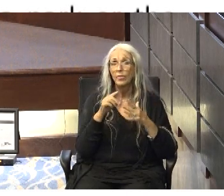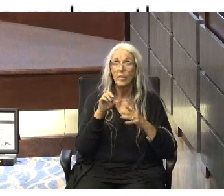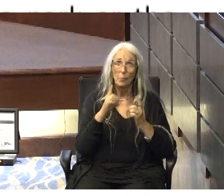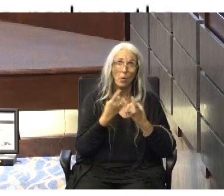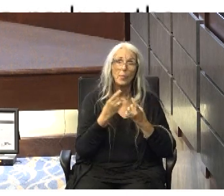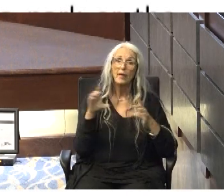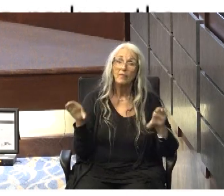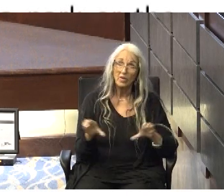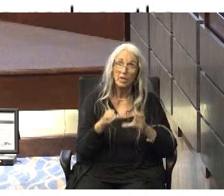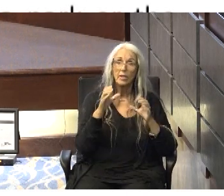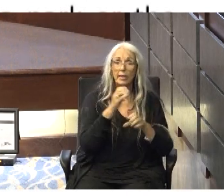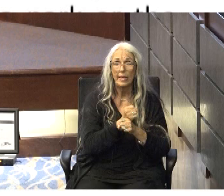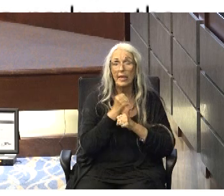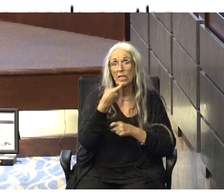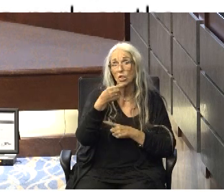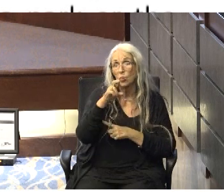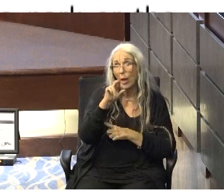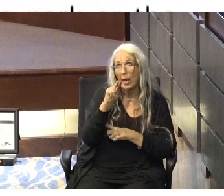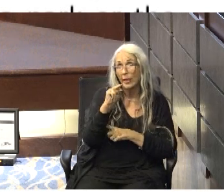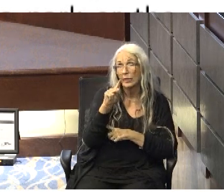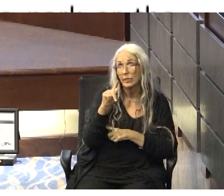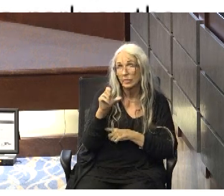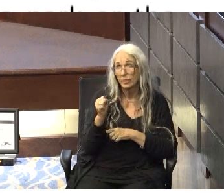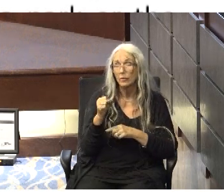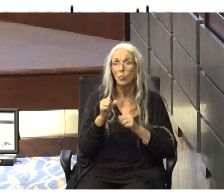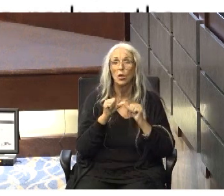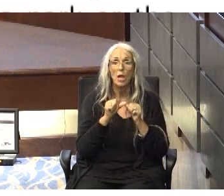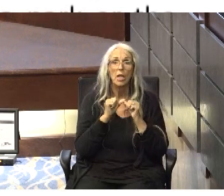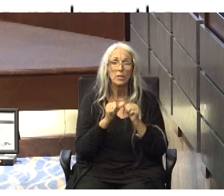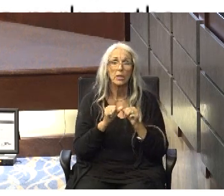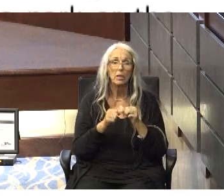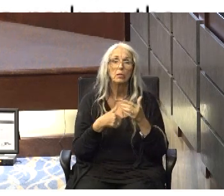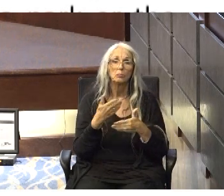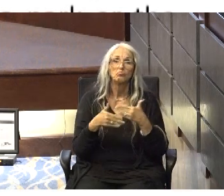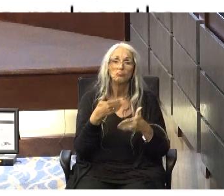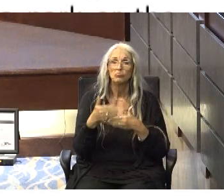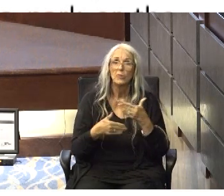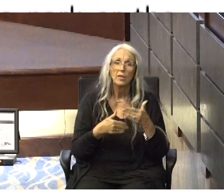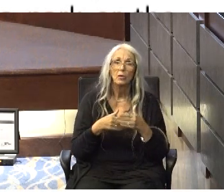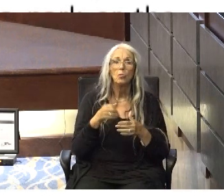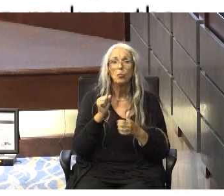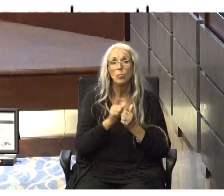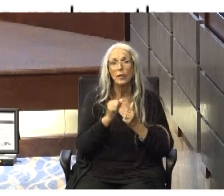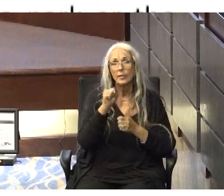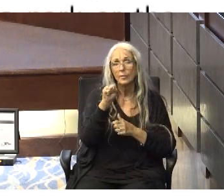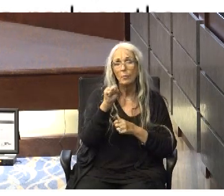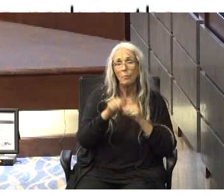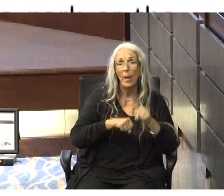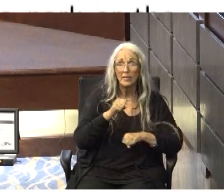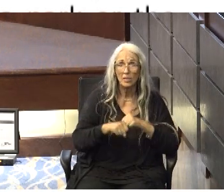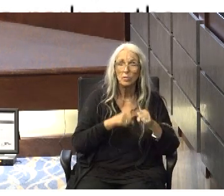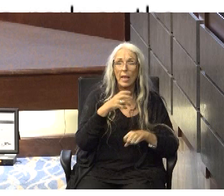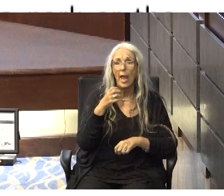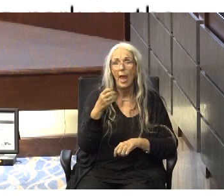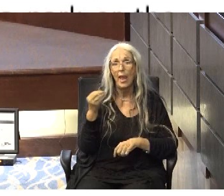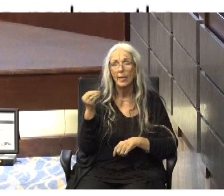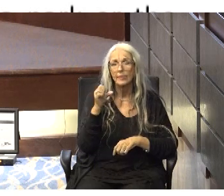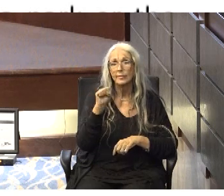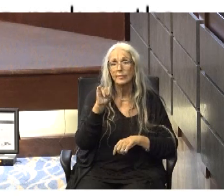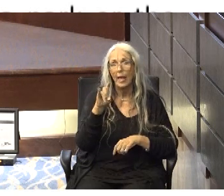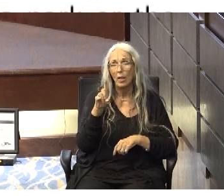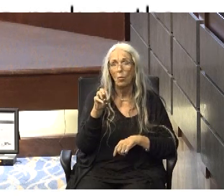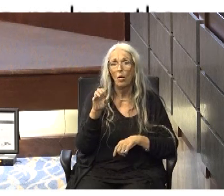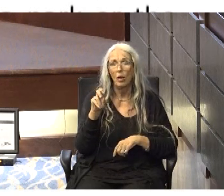seeking out those grants to make sure that we're constantly moving ahead on the bike lanes and sidewalks. And then another recommendation